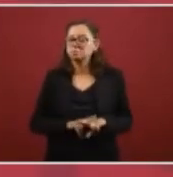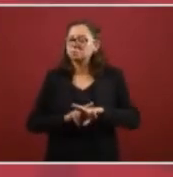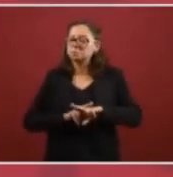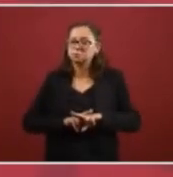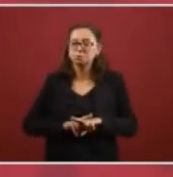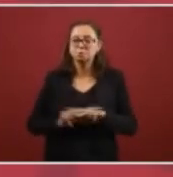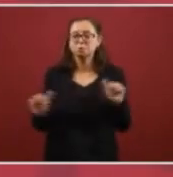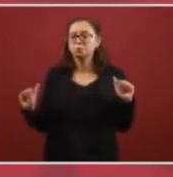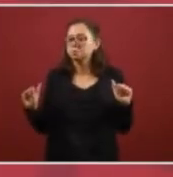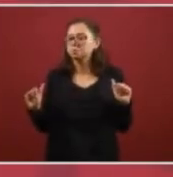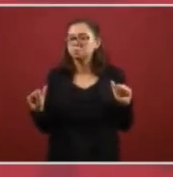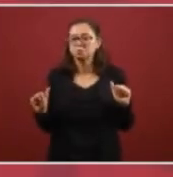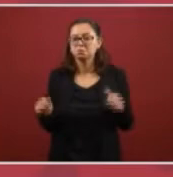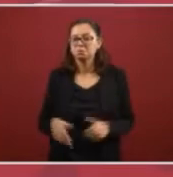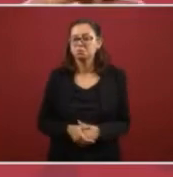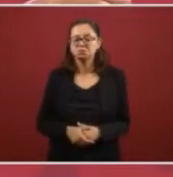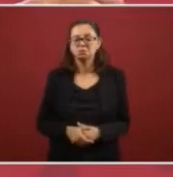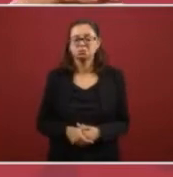nothing.